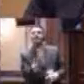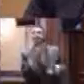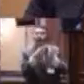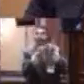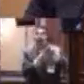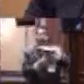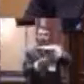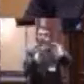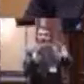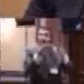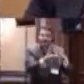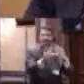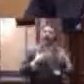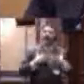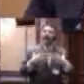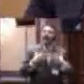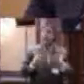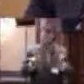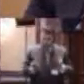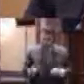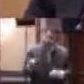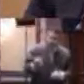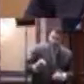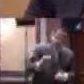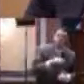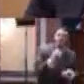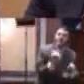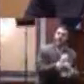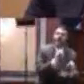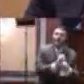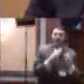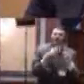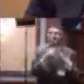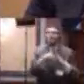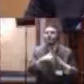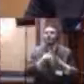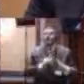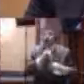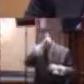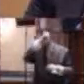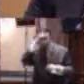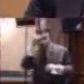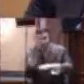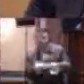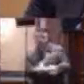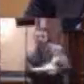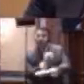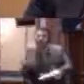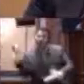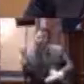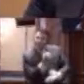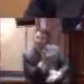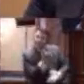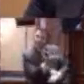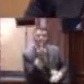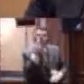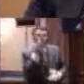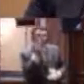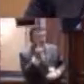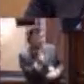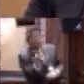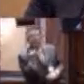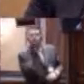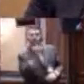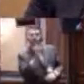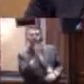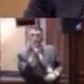Egyptian citizen, these are issues that should be tackled in a sensitive way, because whatever rights